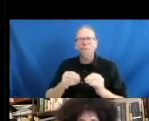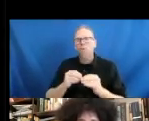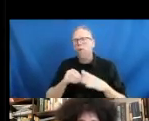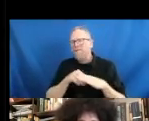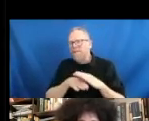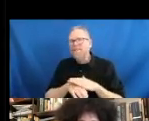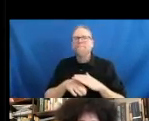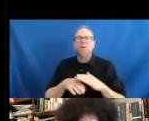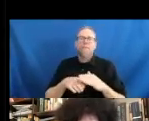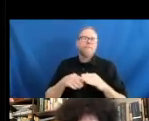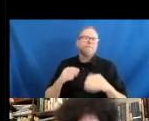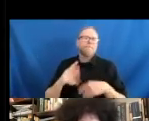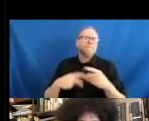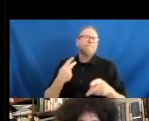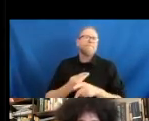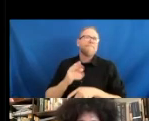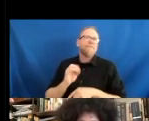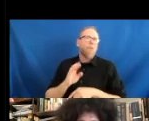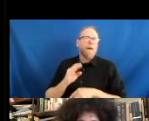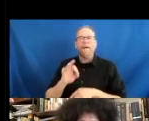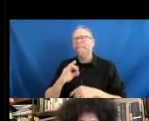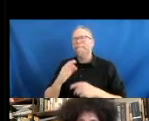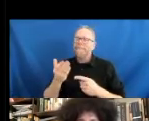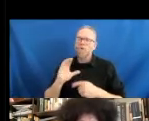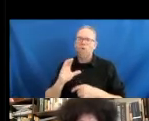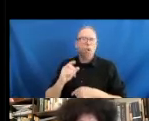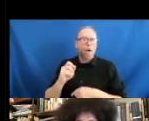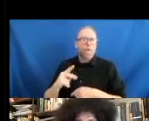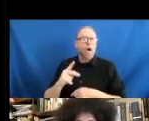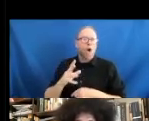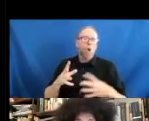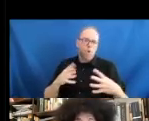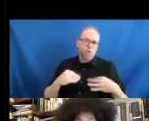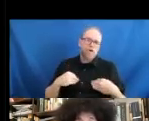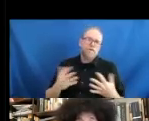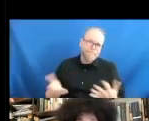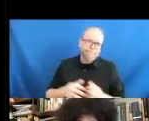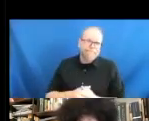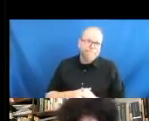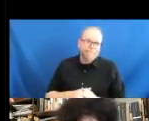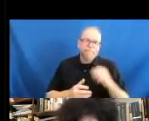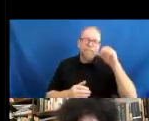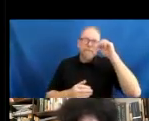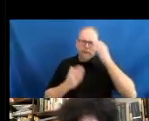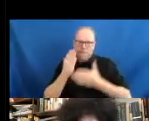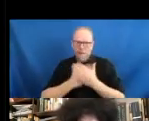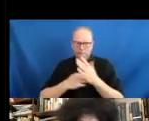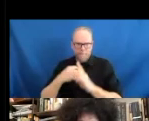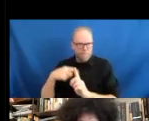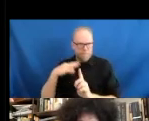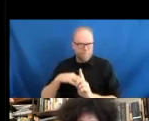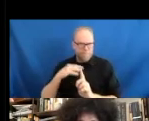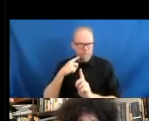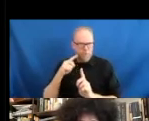accessible form of cooperative ownership. And some of the advantages of an